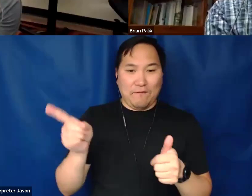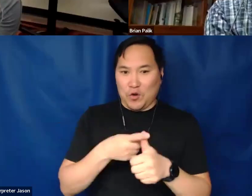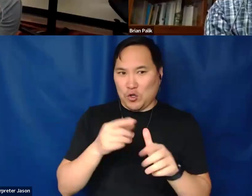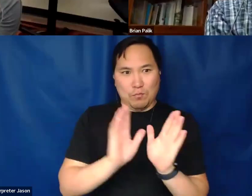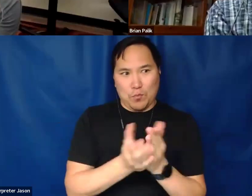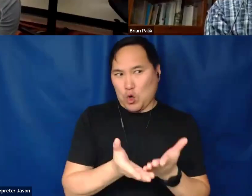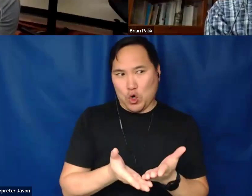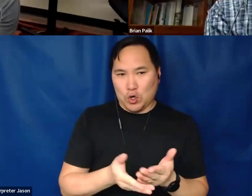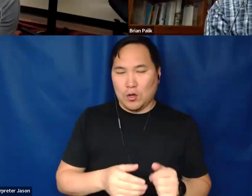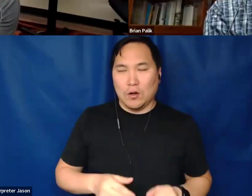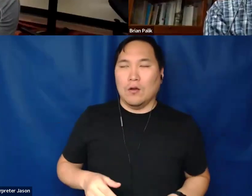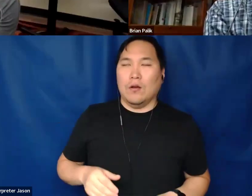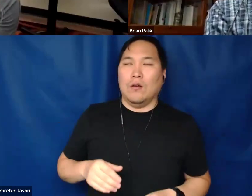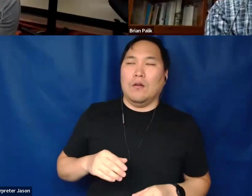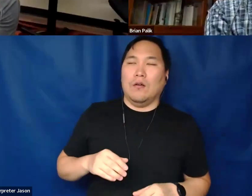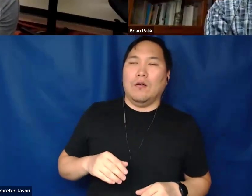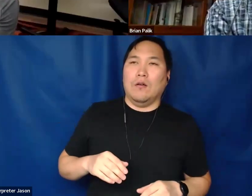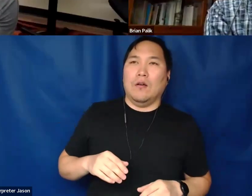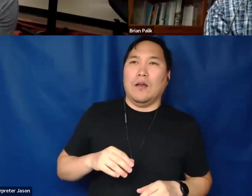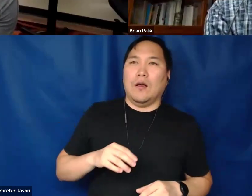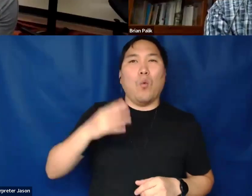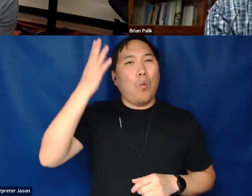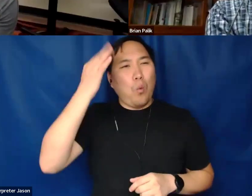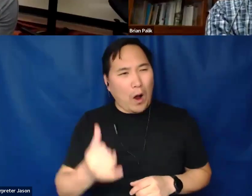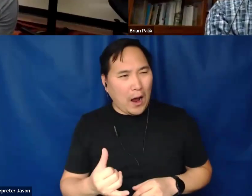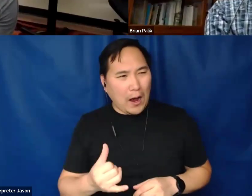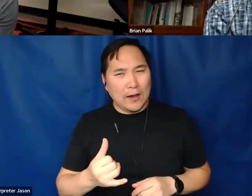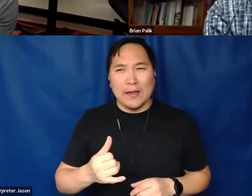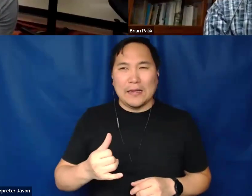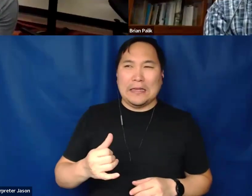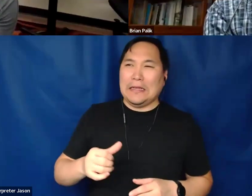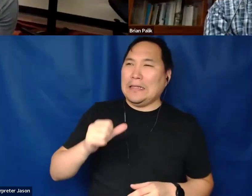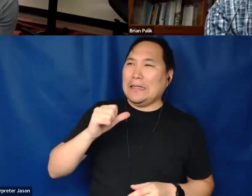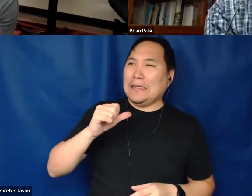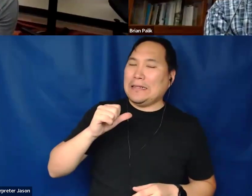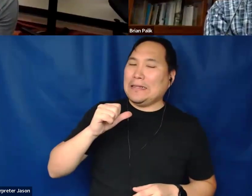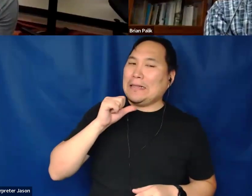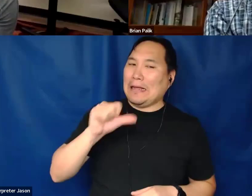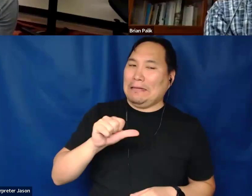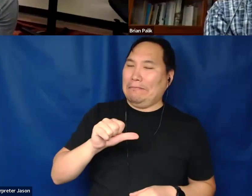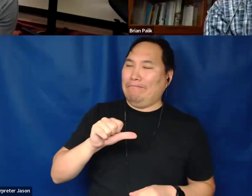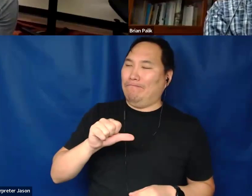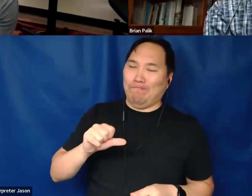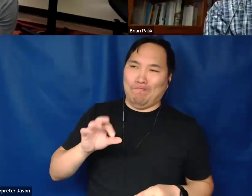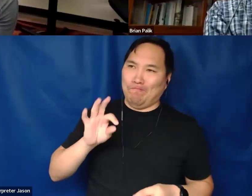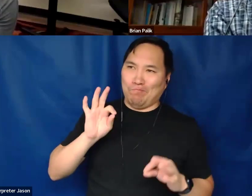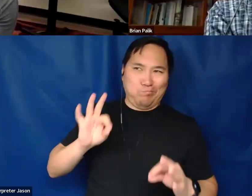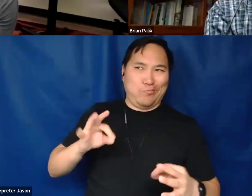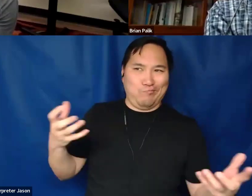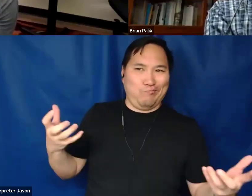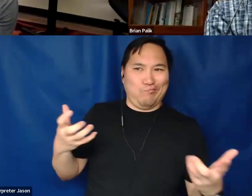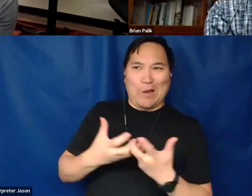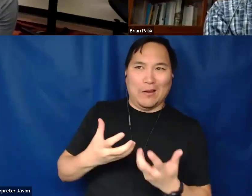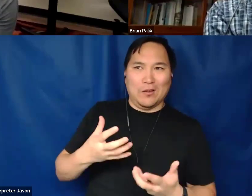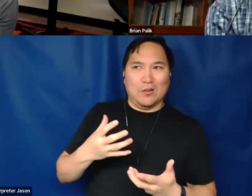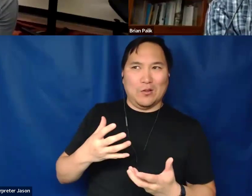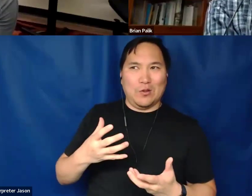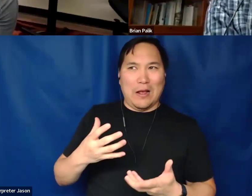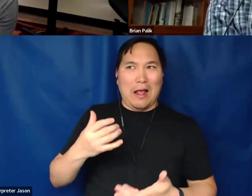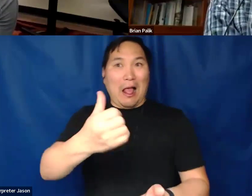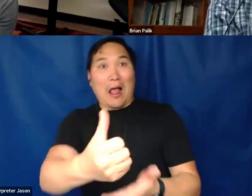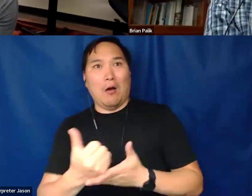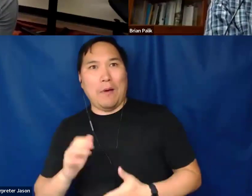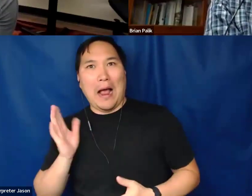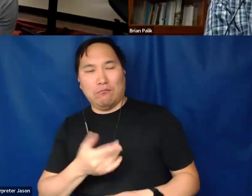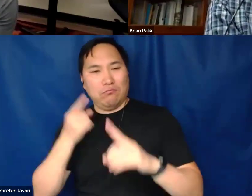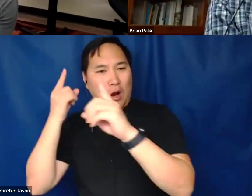and what it is and why it can fall short in terms of meeting ecological objectives. When